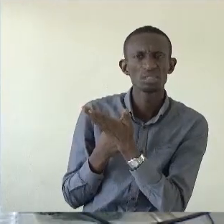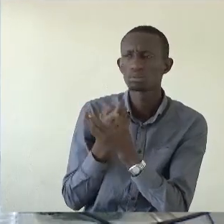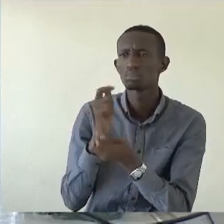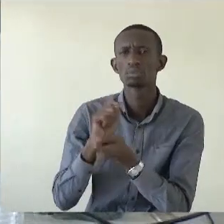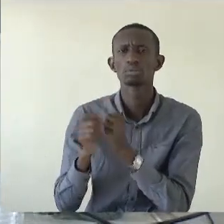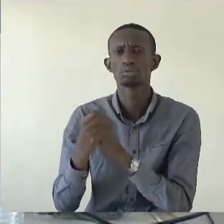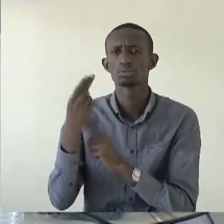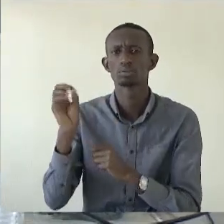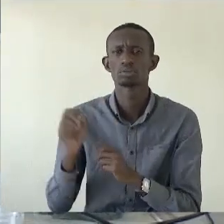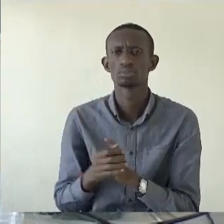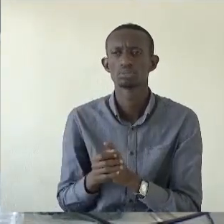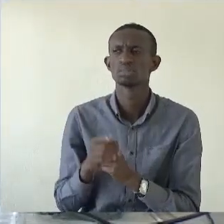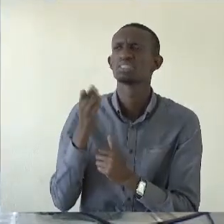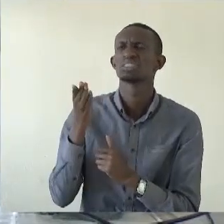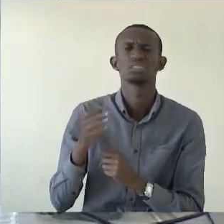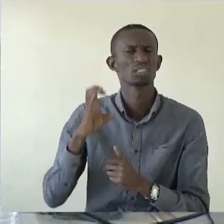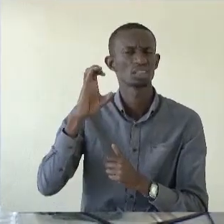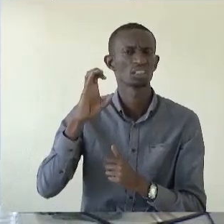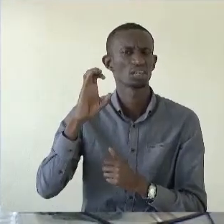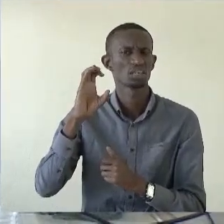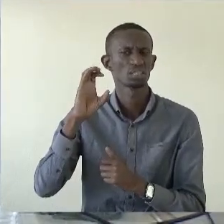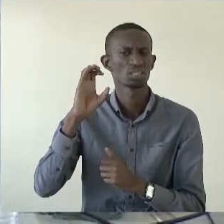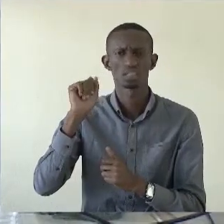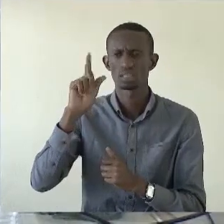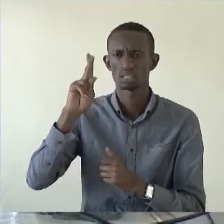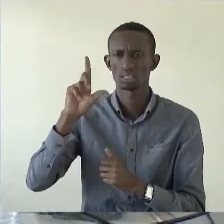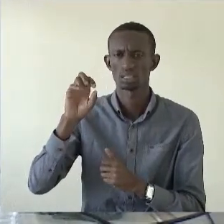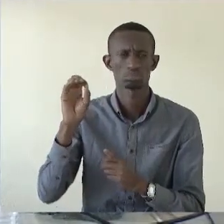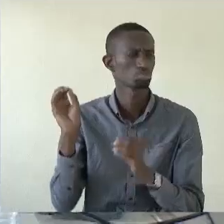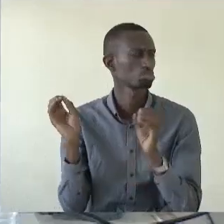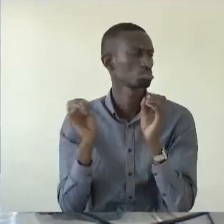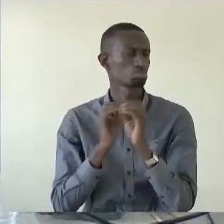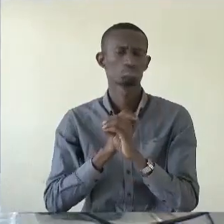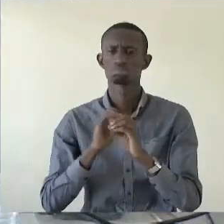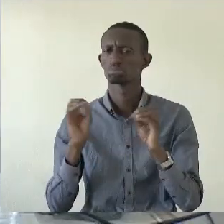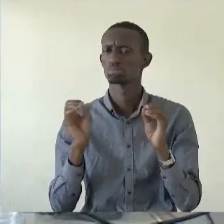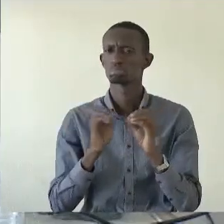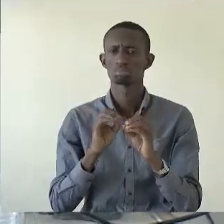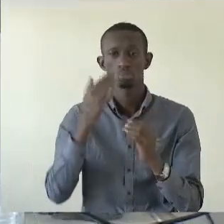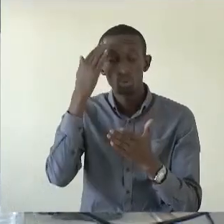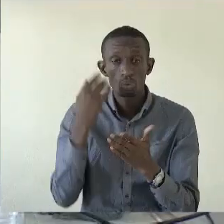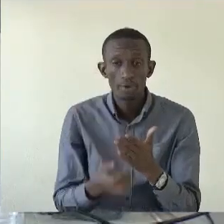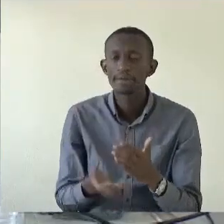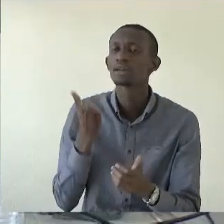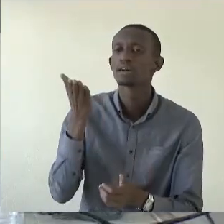So that means this is not an alkane. Is it an alkene? Because it is a